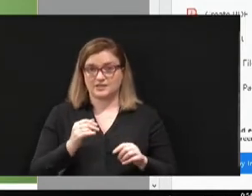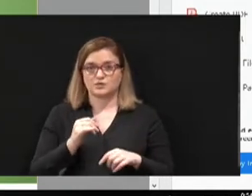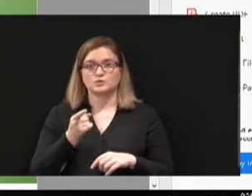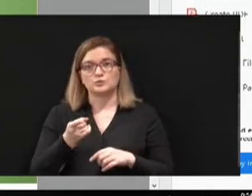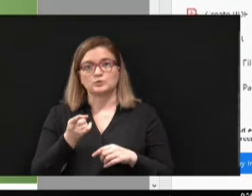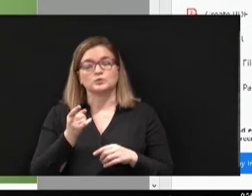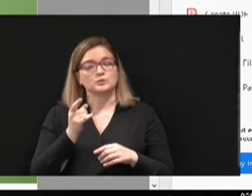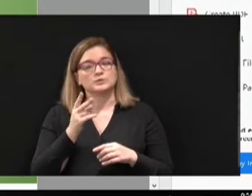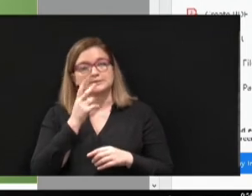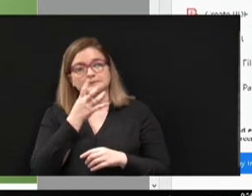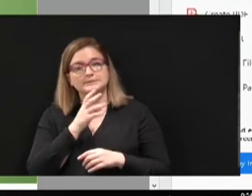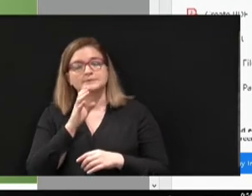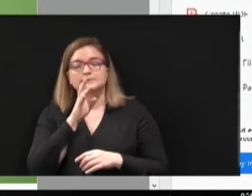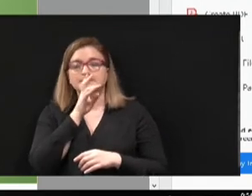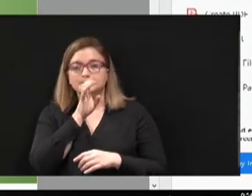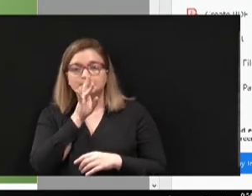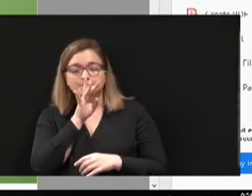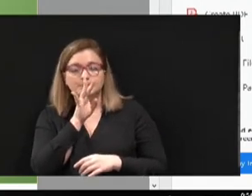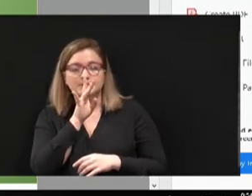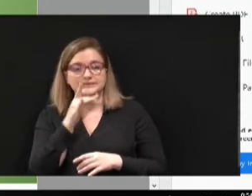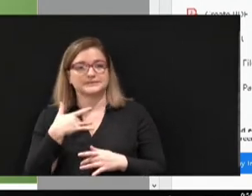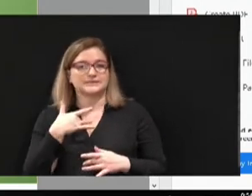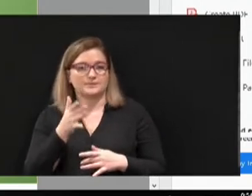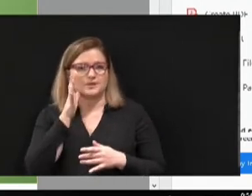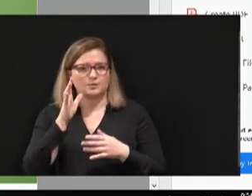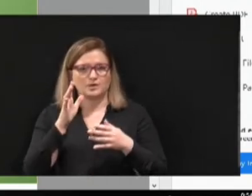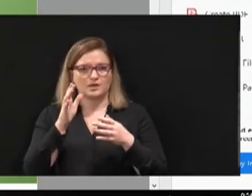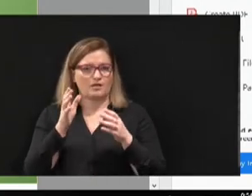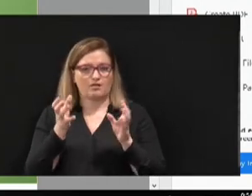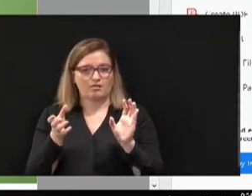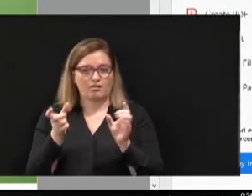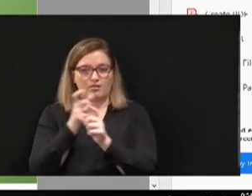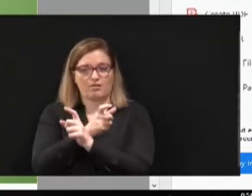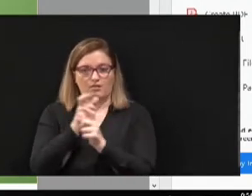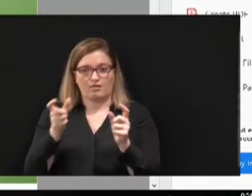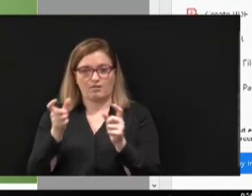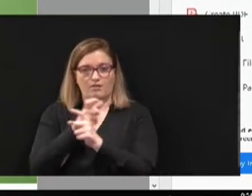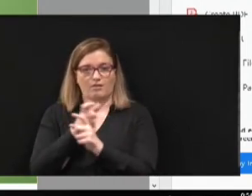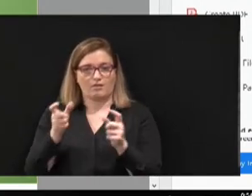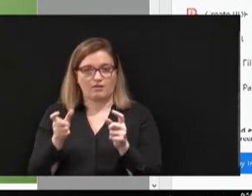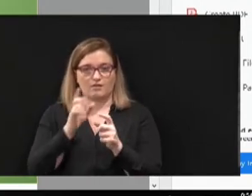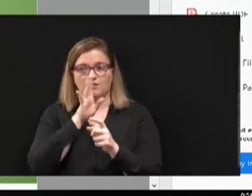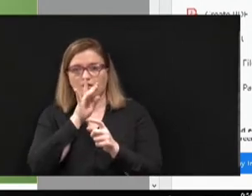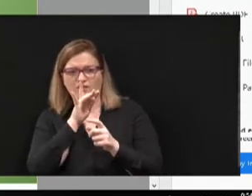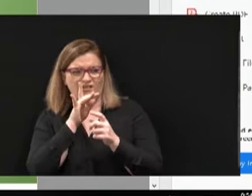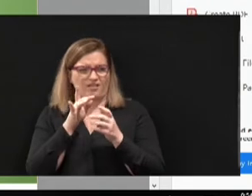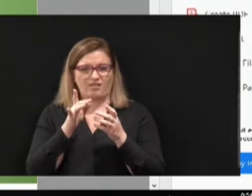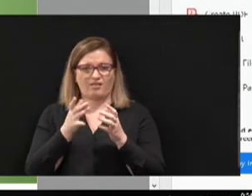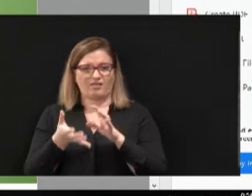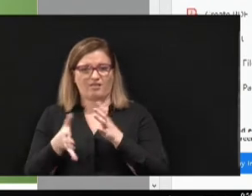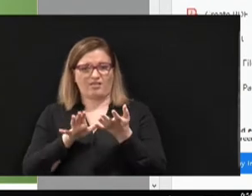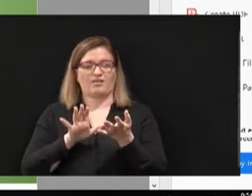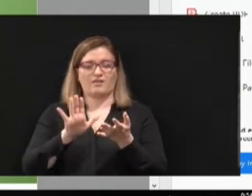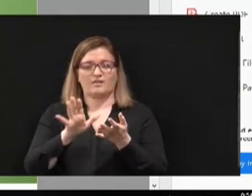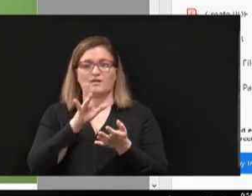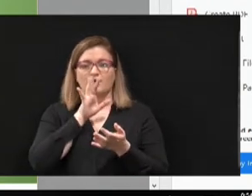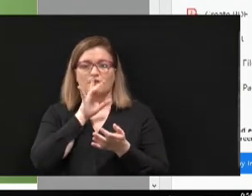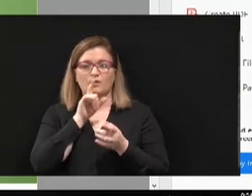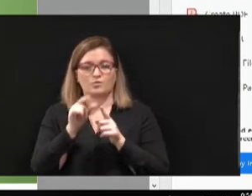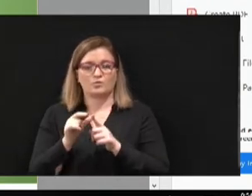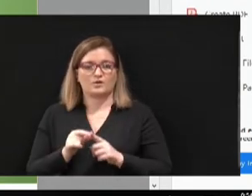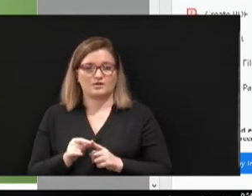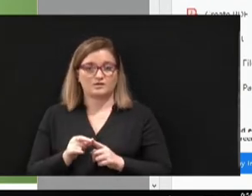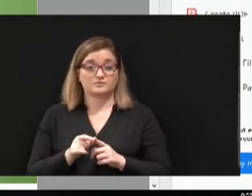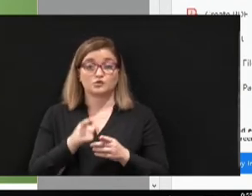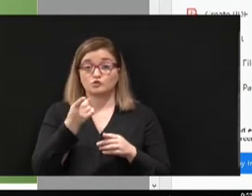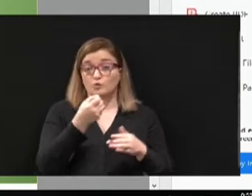30s now, and she has dyslexia. And I say has because you're born with dyslexia and you die with